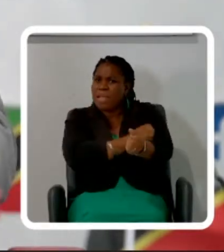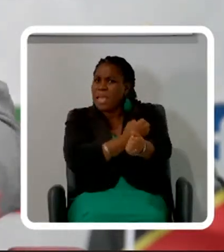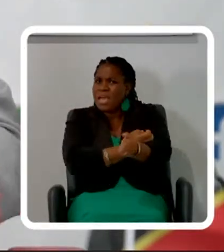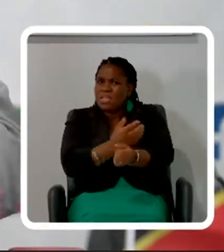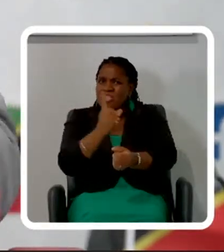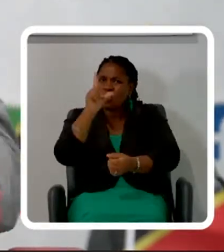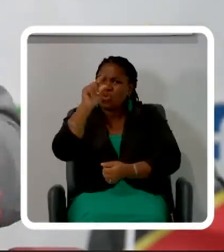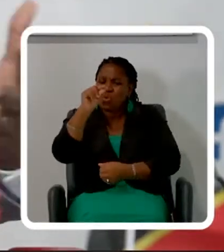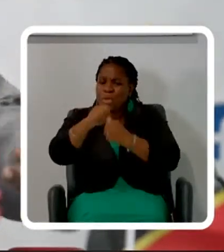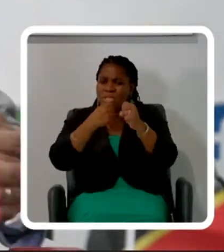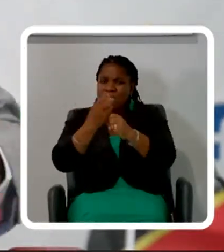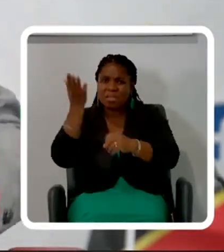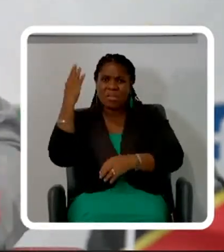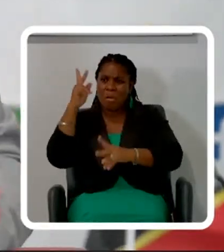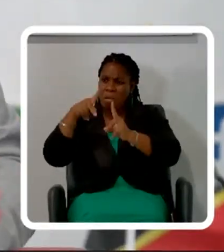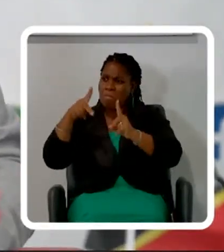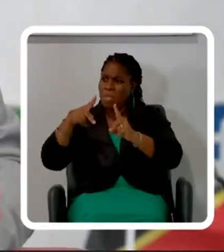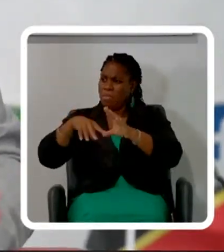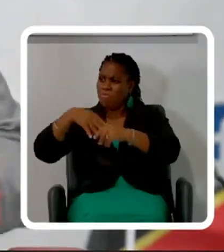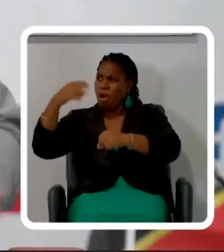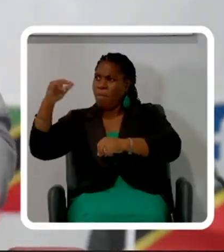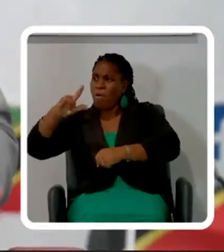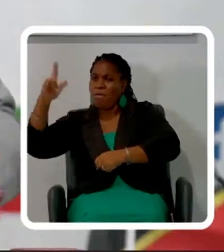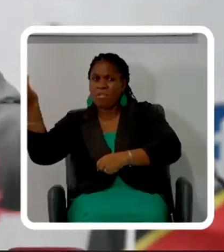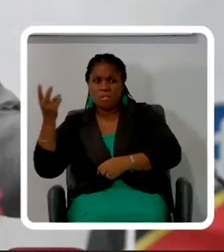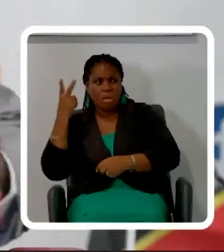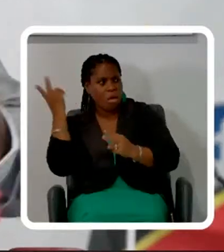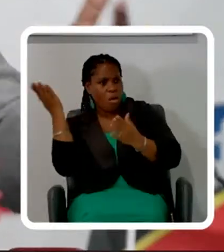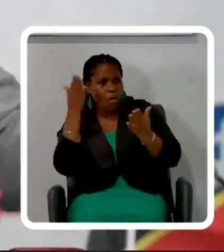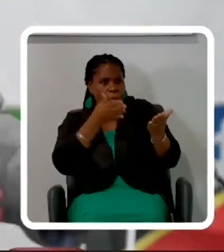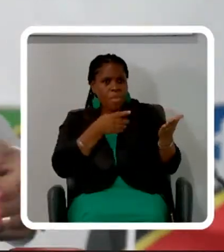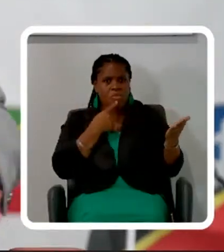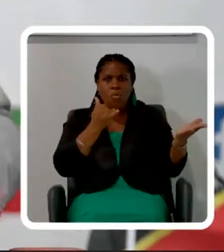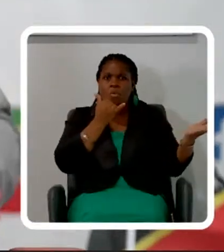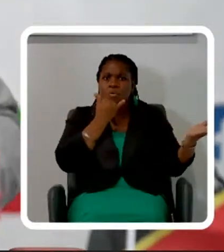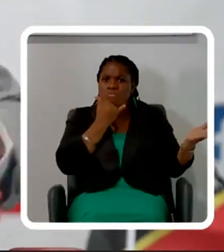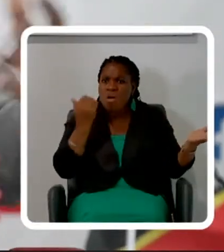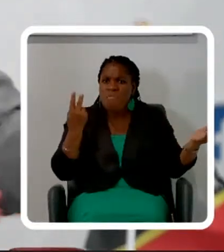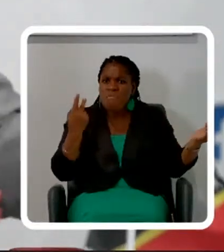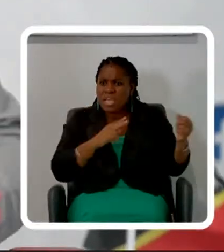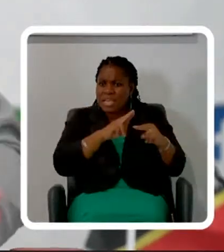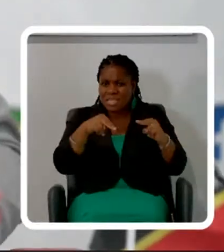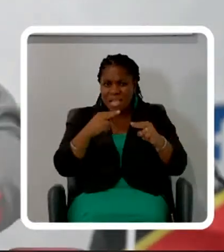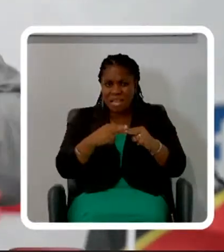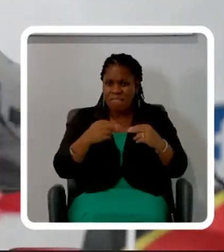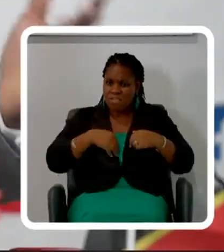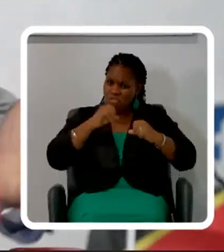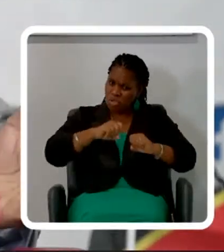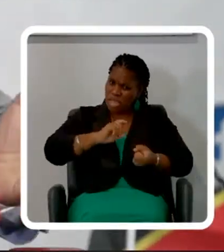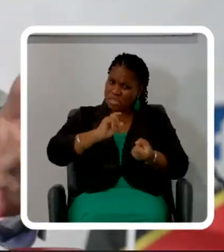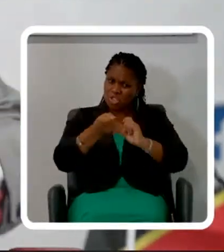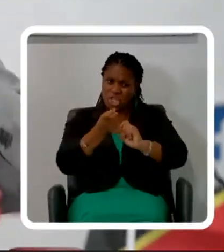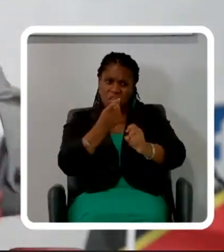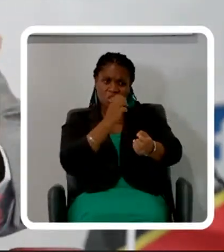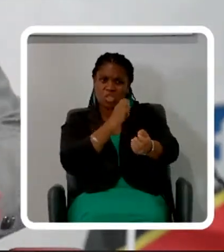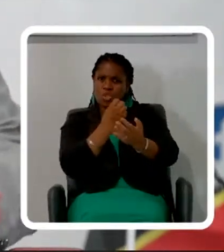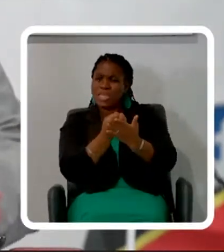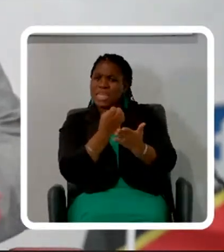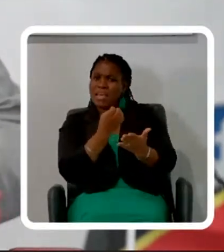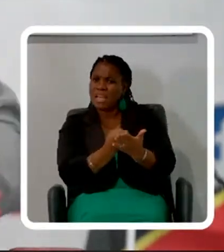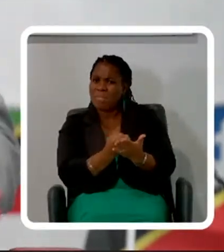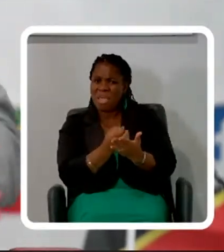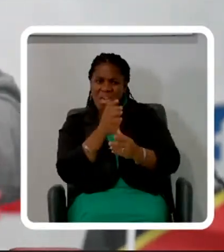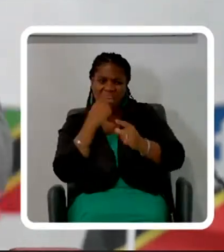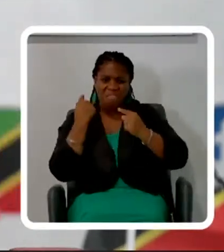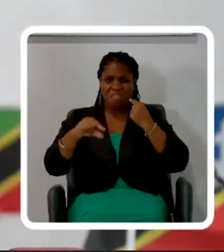from outside are saying, what is wrong with the people in St. Kitts and Nevis? You have something here that can make you rich, transform your economy, all of you live good, and you're arguing